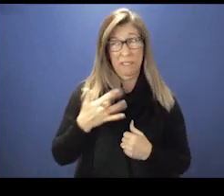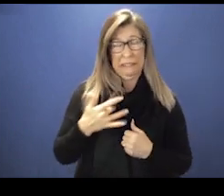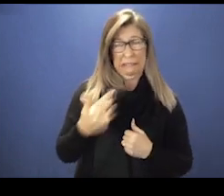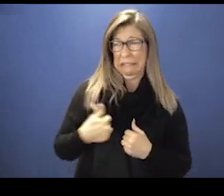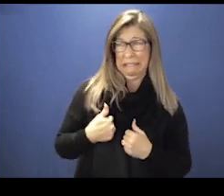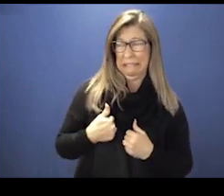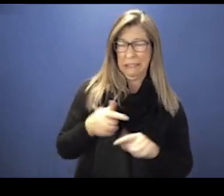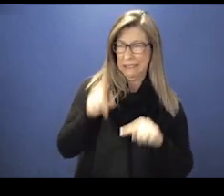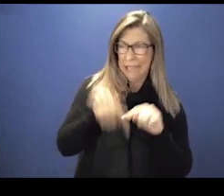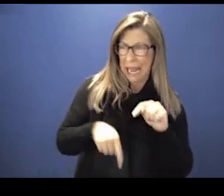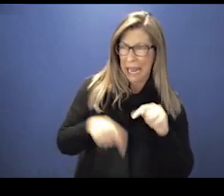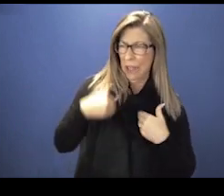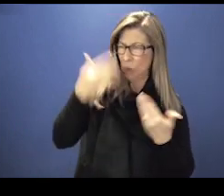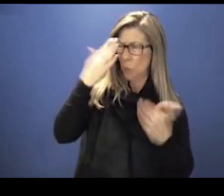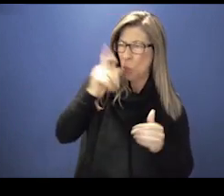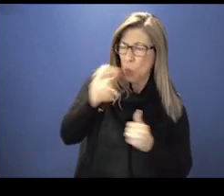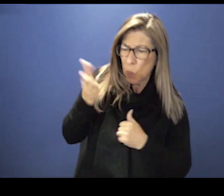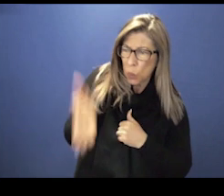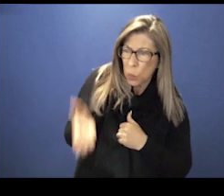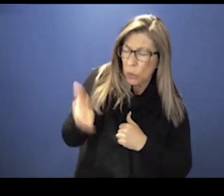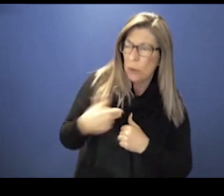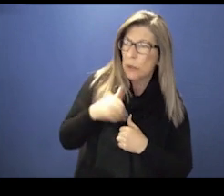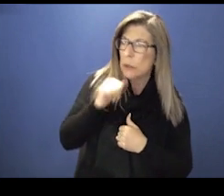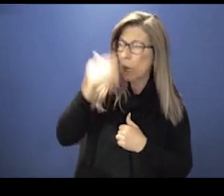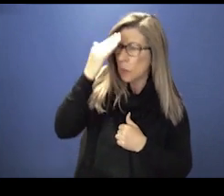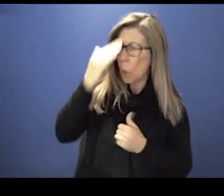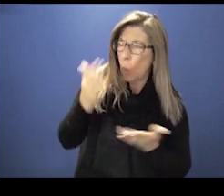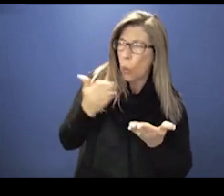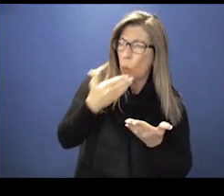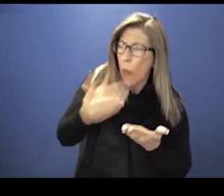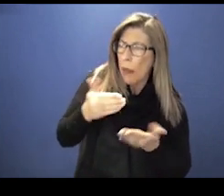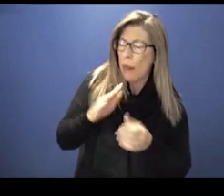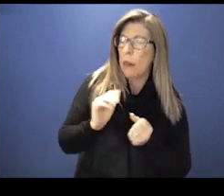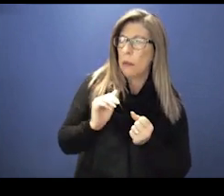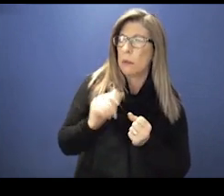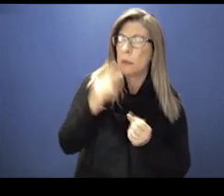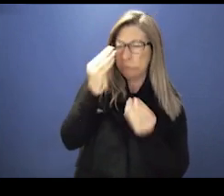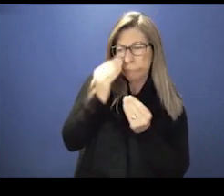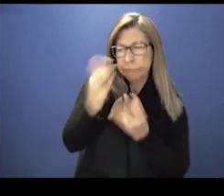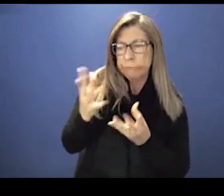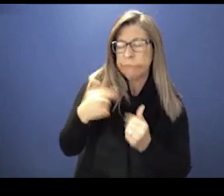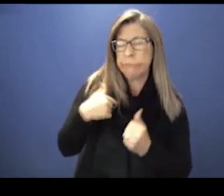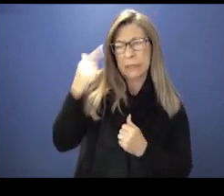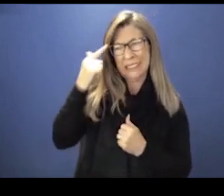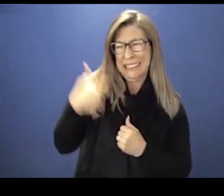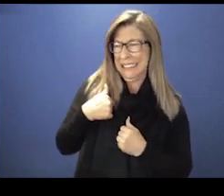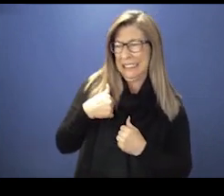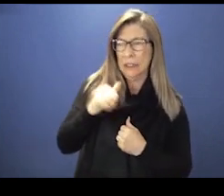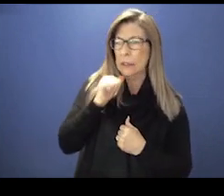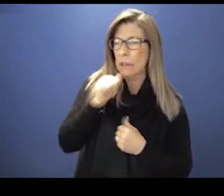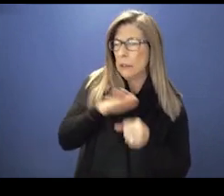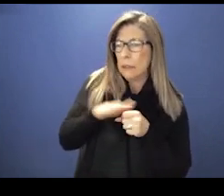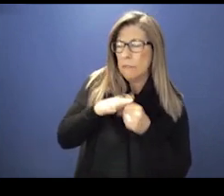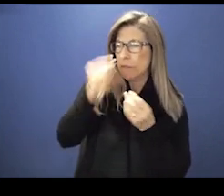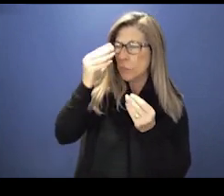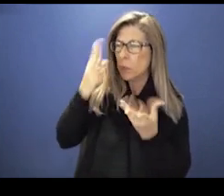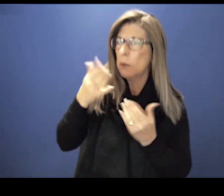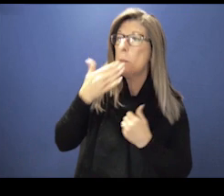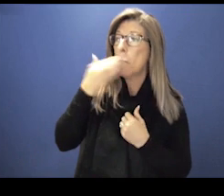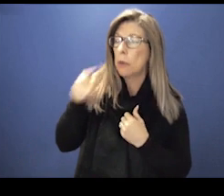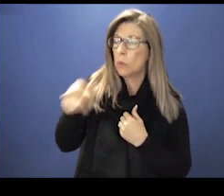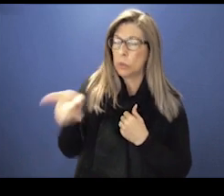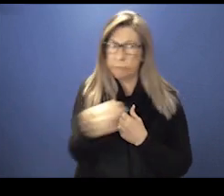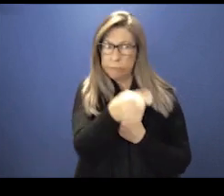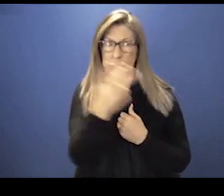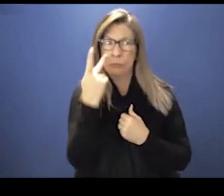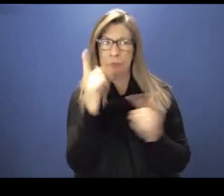cannot certify a limitation or restriction in a particular category of impairment, let your patient know that and suggest